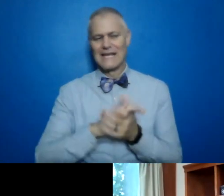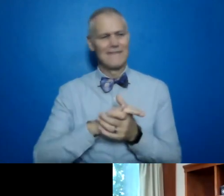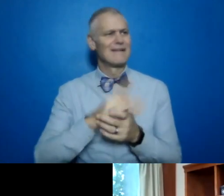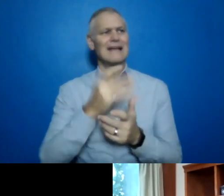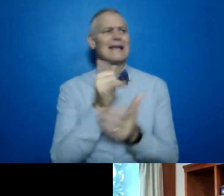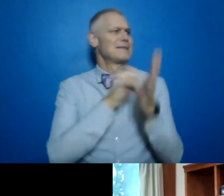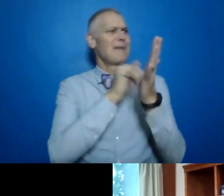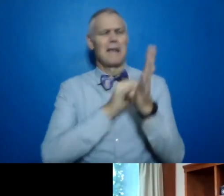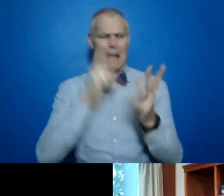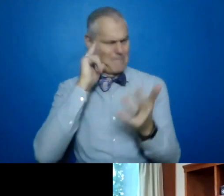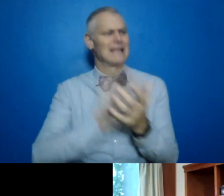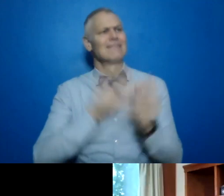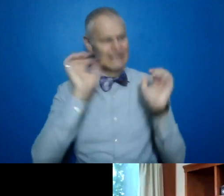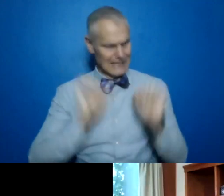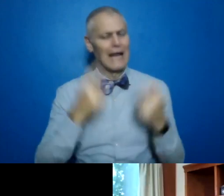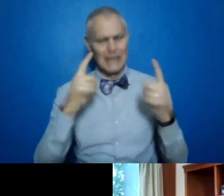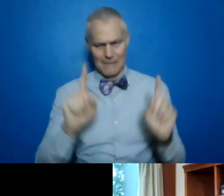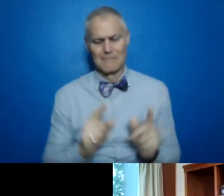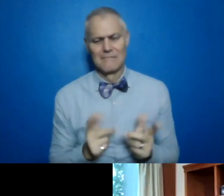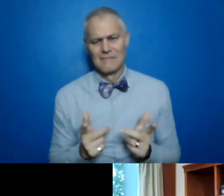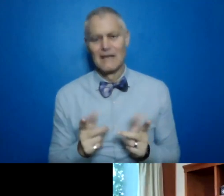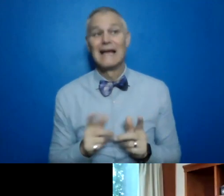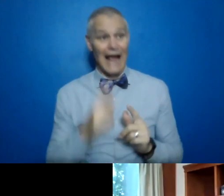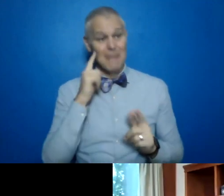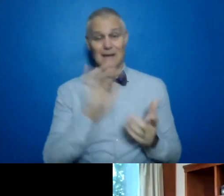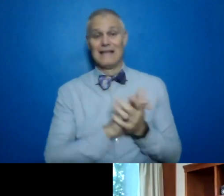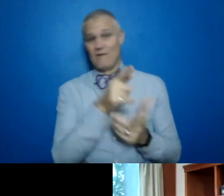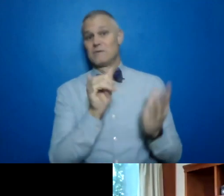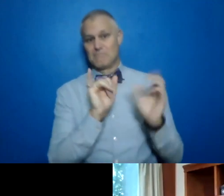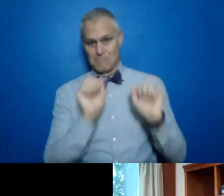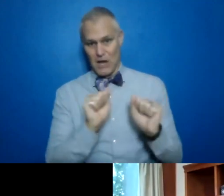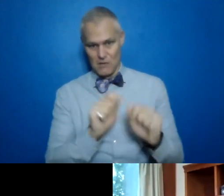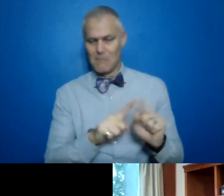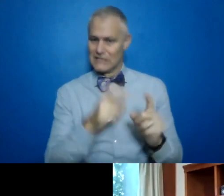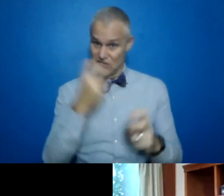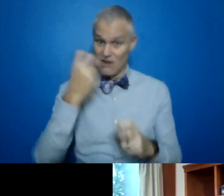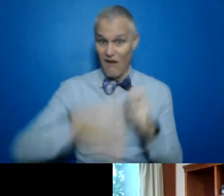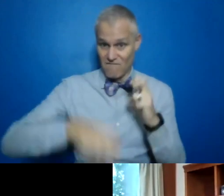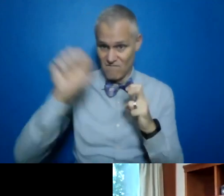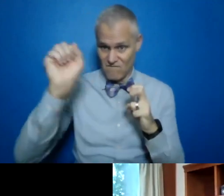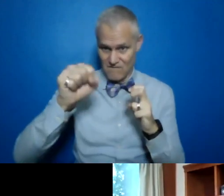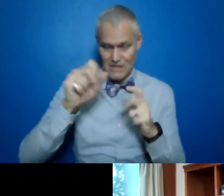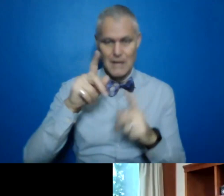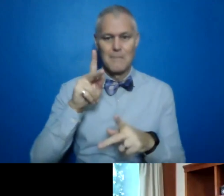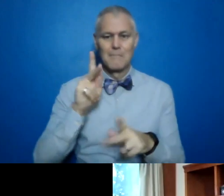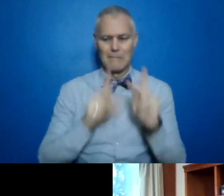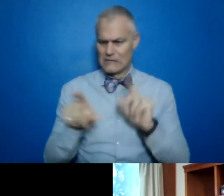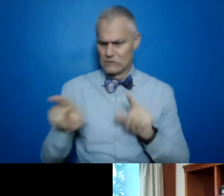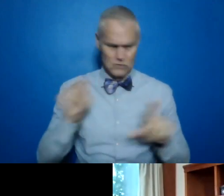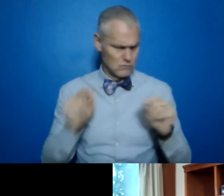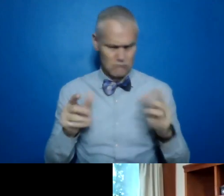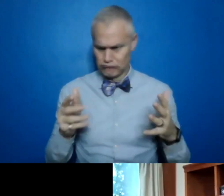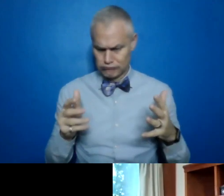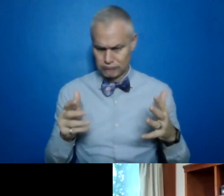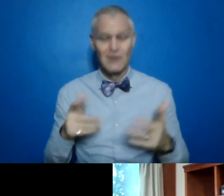I think it's possible. It's just that it becomes difficult for people to choose. Like right now, I'm